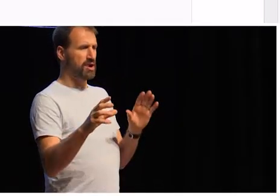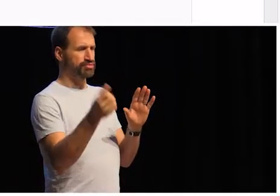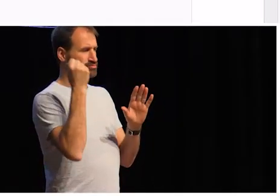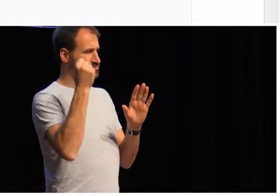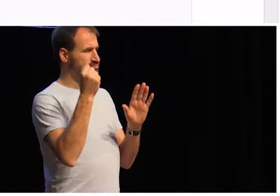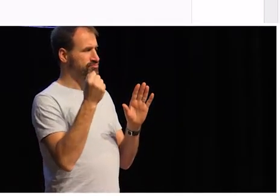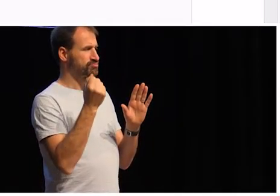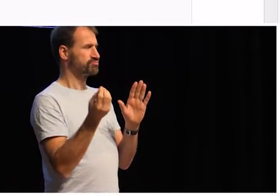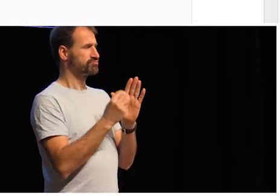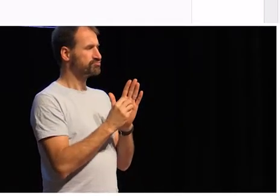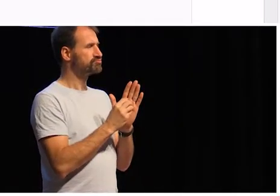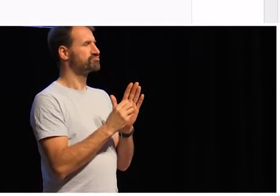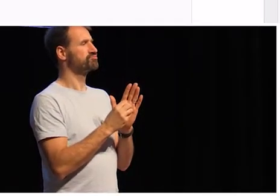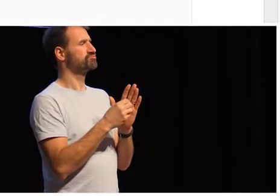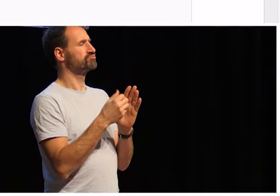description